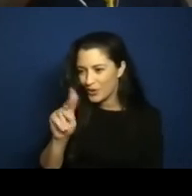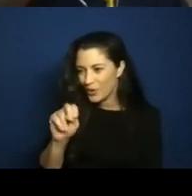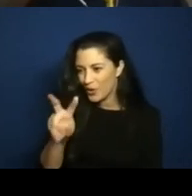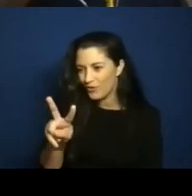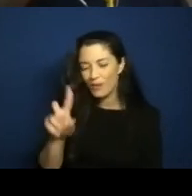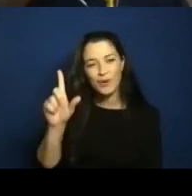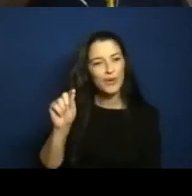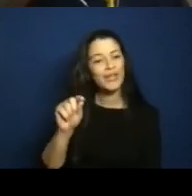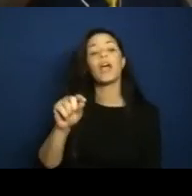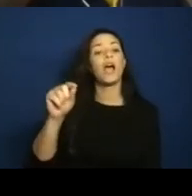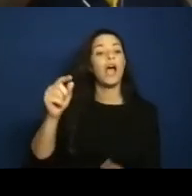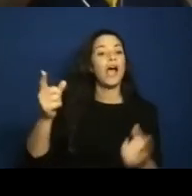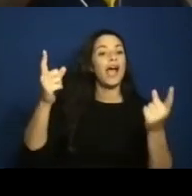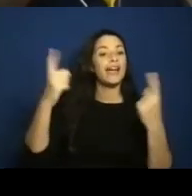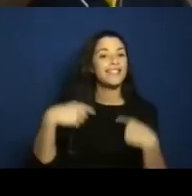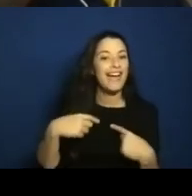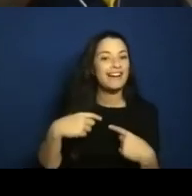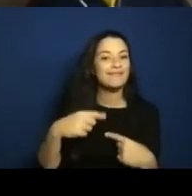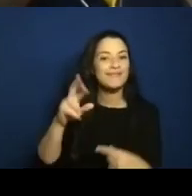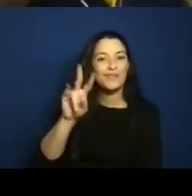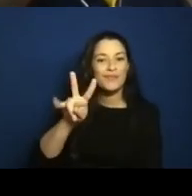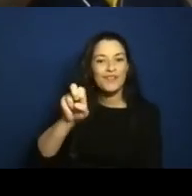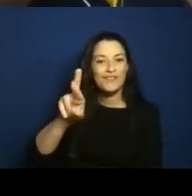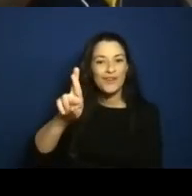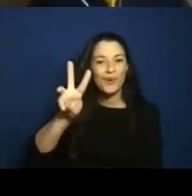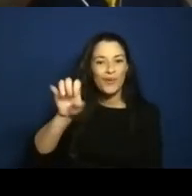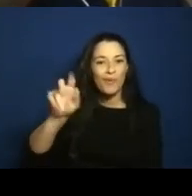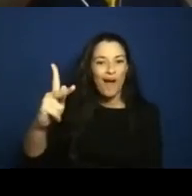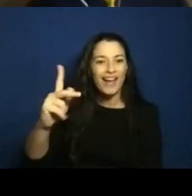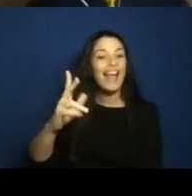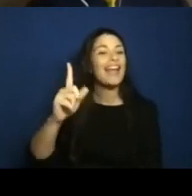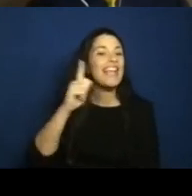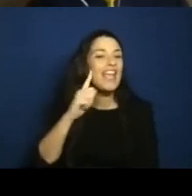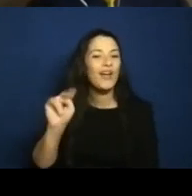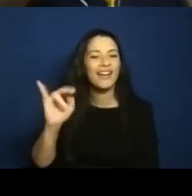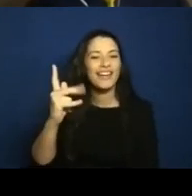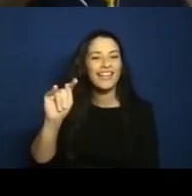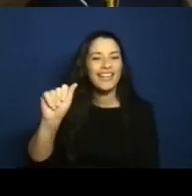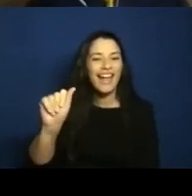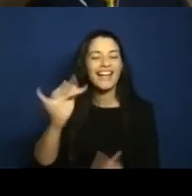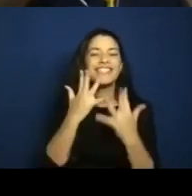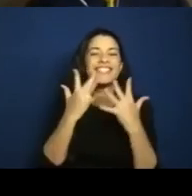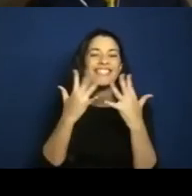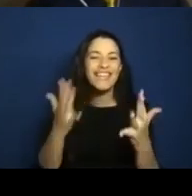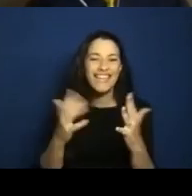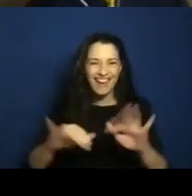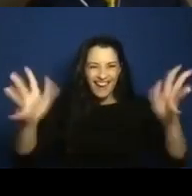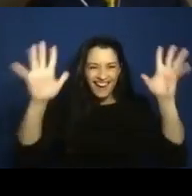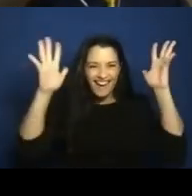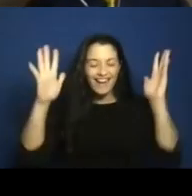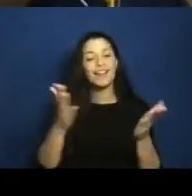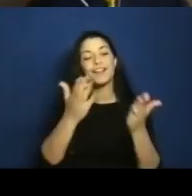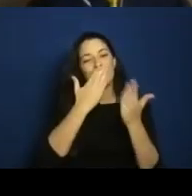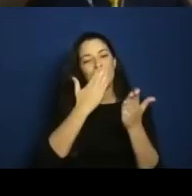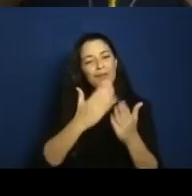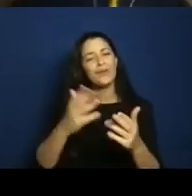hear Nikita Wilson sing. All right. Be with us. Stay strong, everybody. Take care. Bye-bye